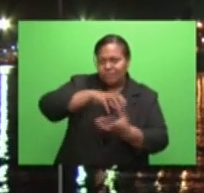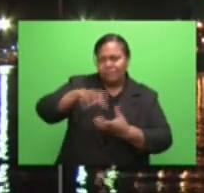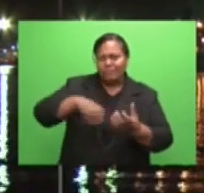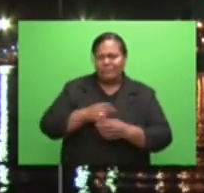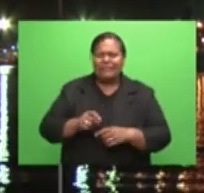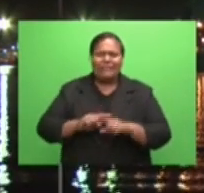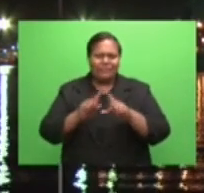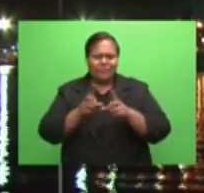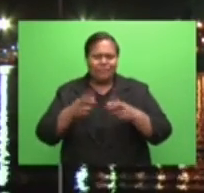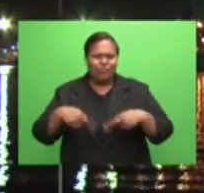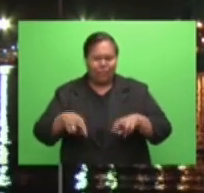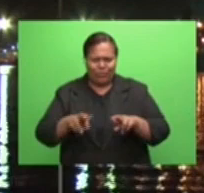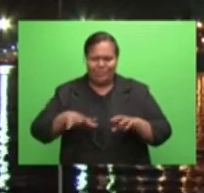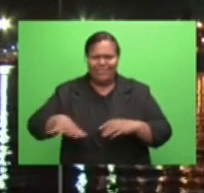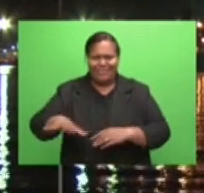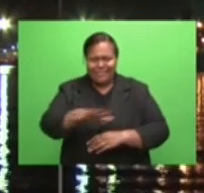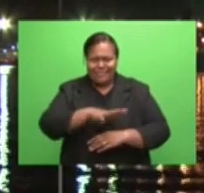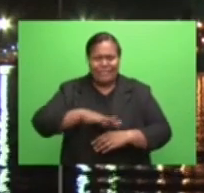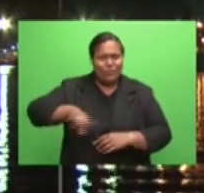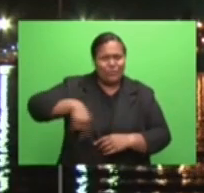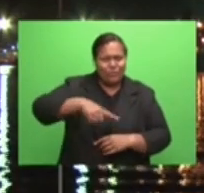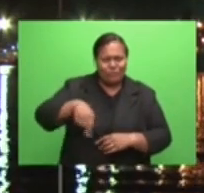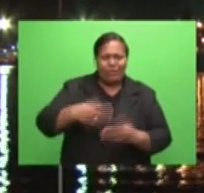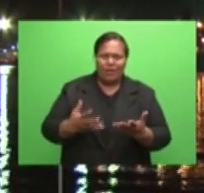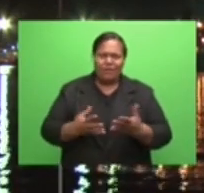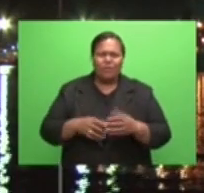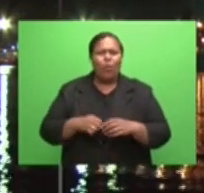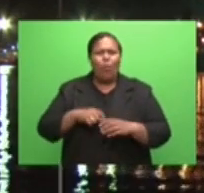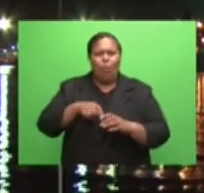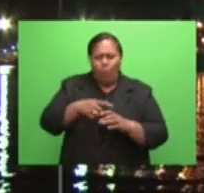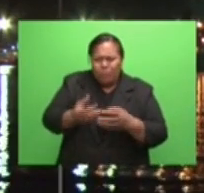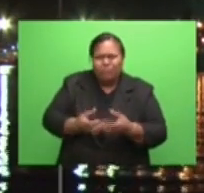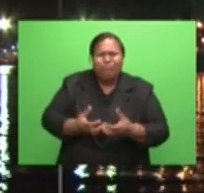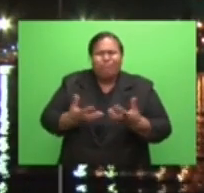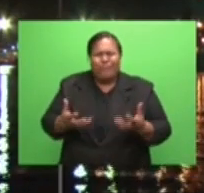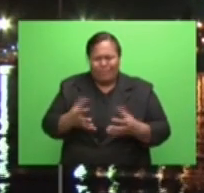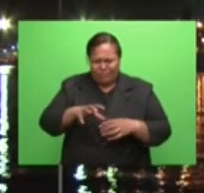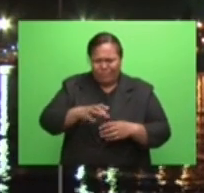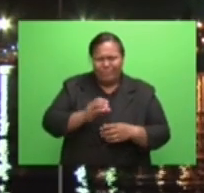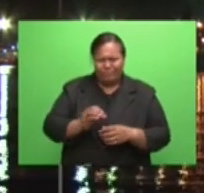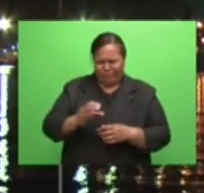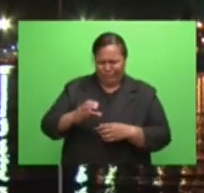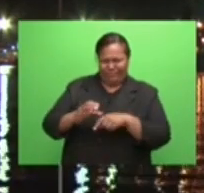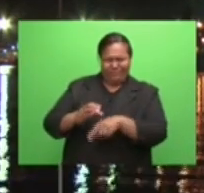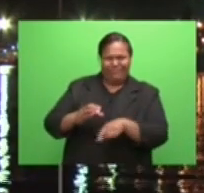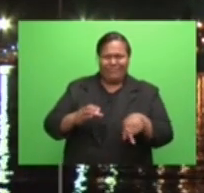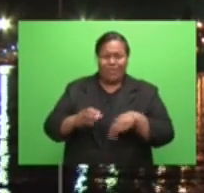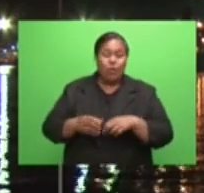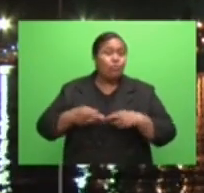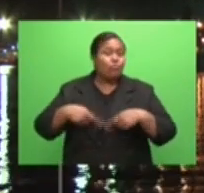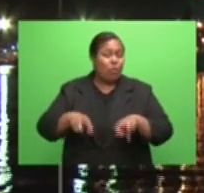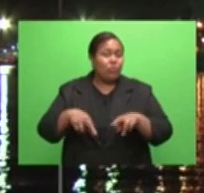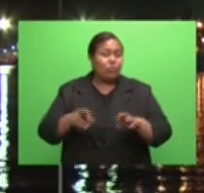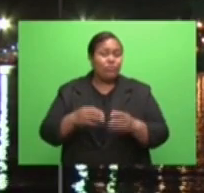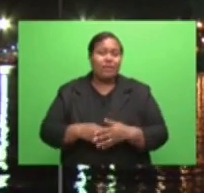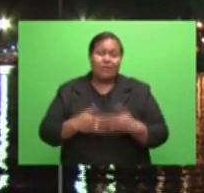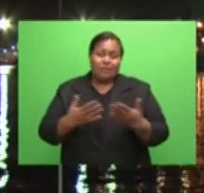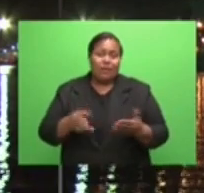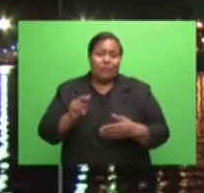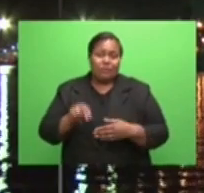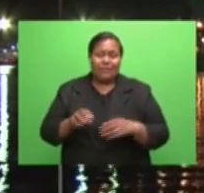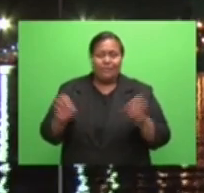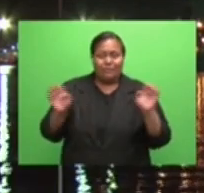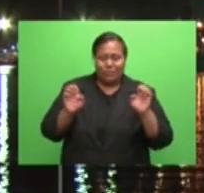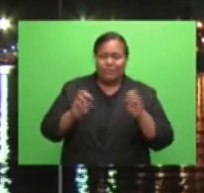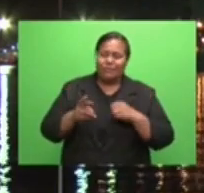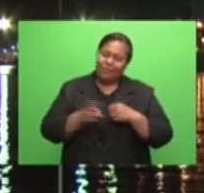around the area extensively pocketed with potholes, which have ignited frustration, especially with travellers along the Suva-Nausori